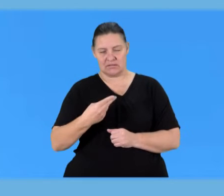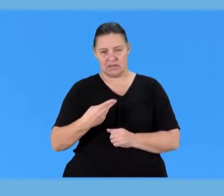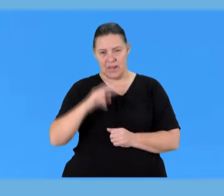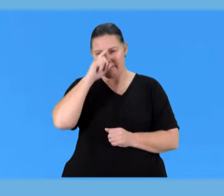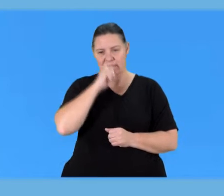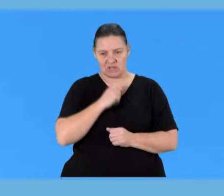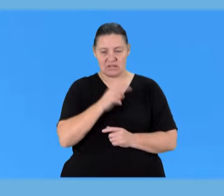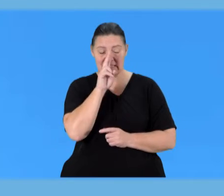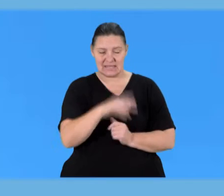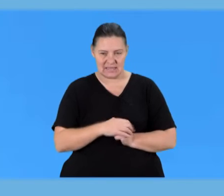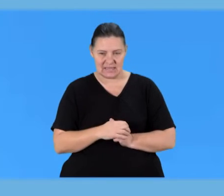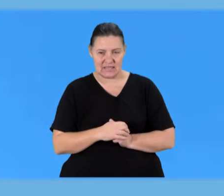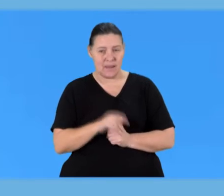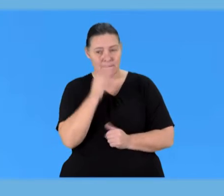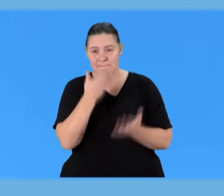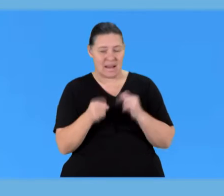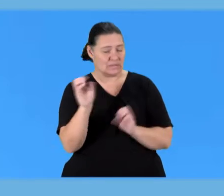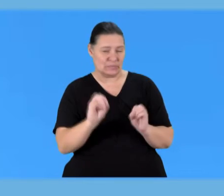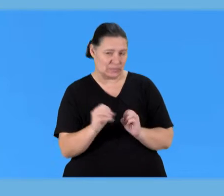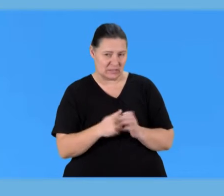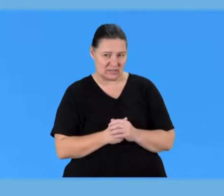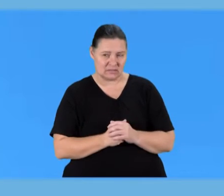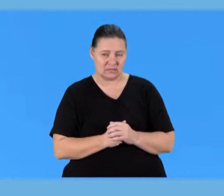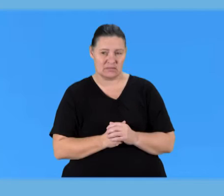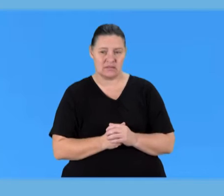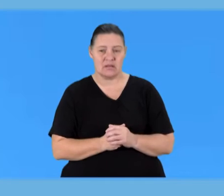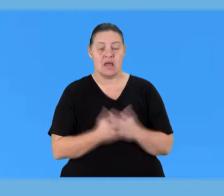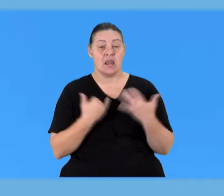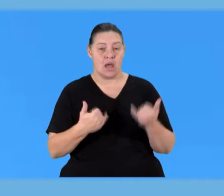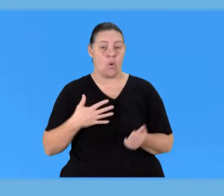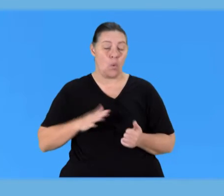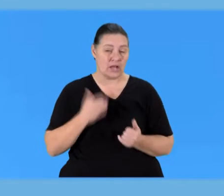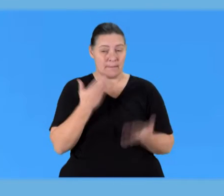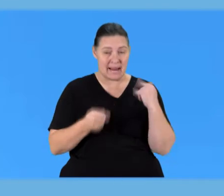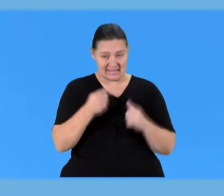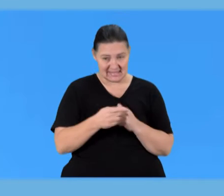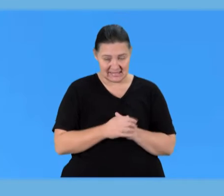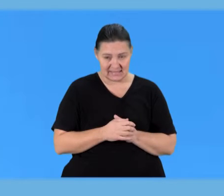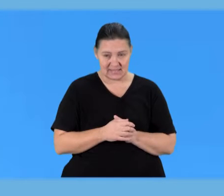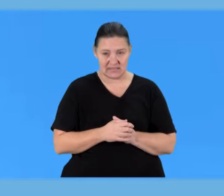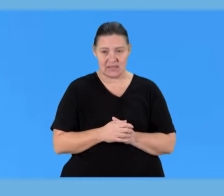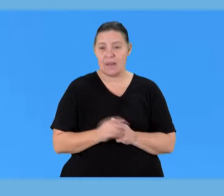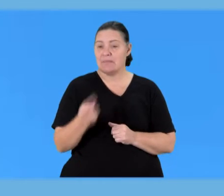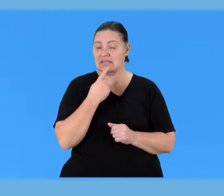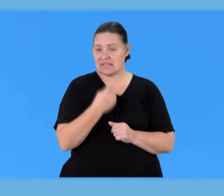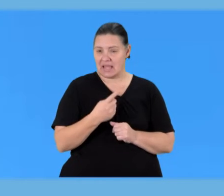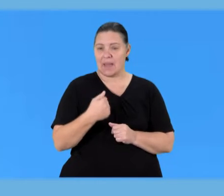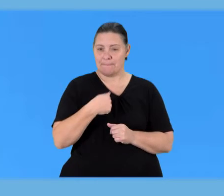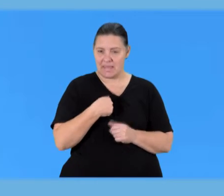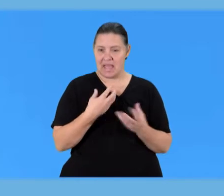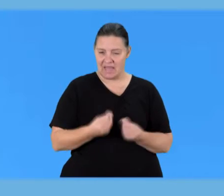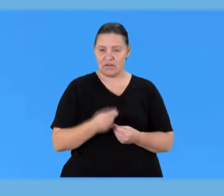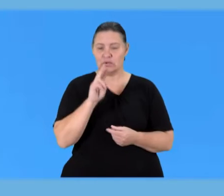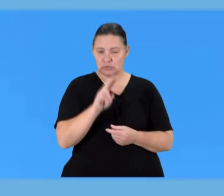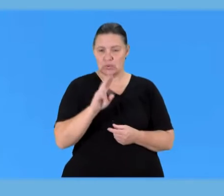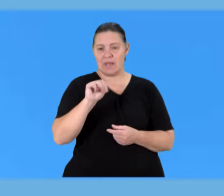picture. Remember that this one here, it is not balanced. If I want to balance this equation, remember I'm saying